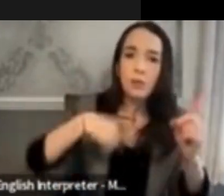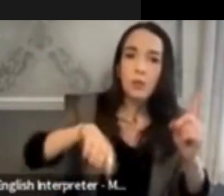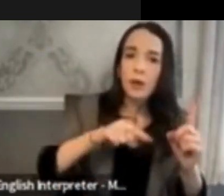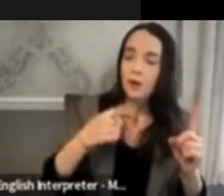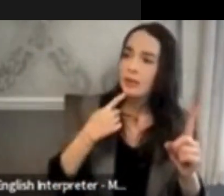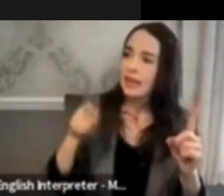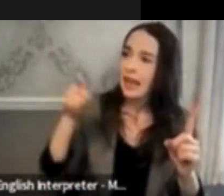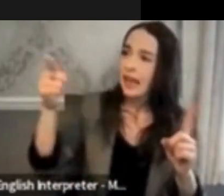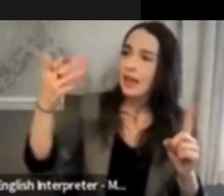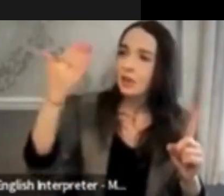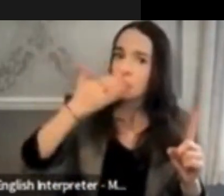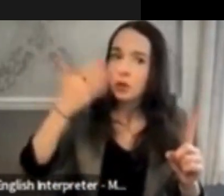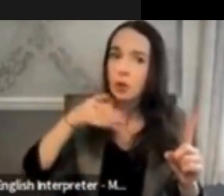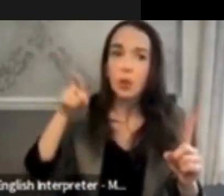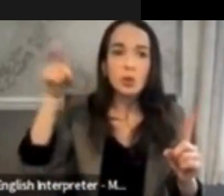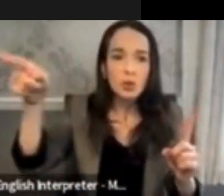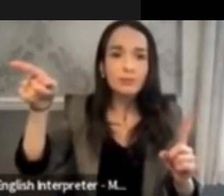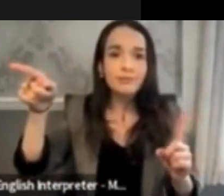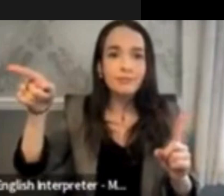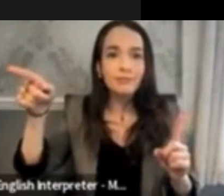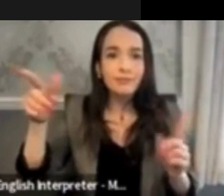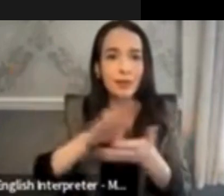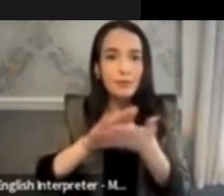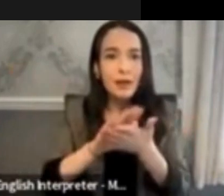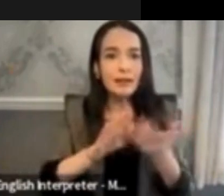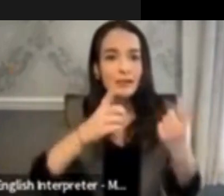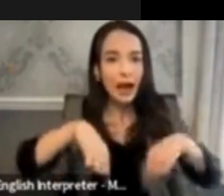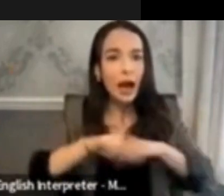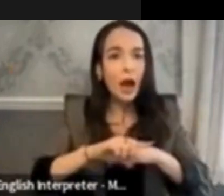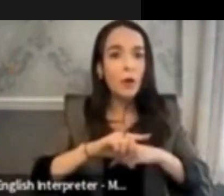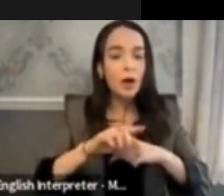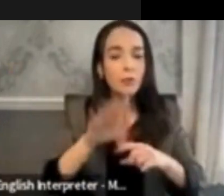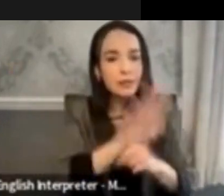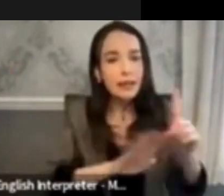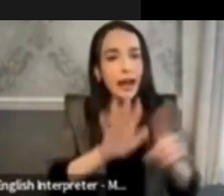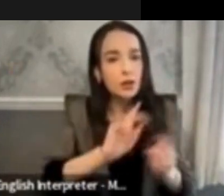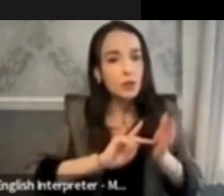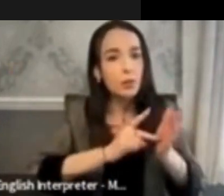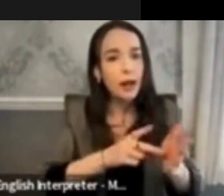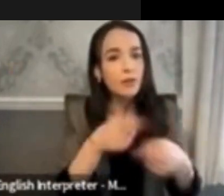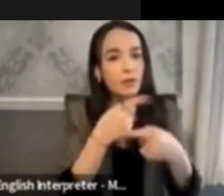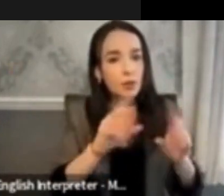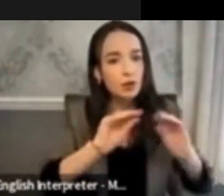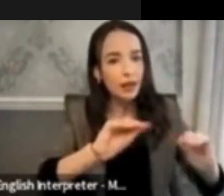hubs, for the success of the National Plan for Music Education?